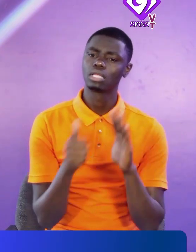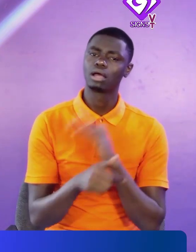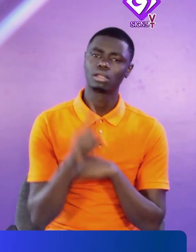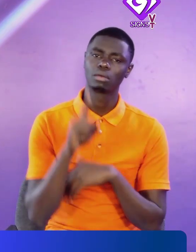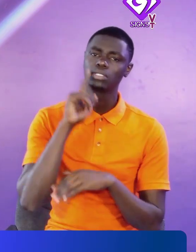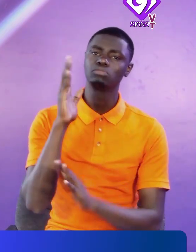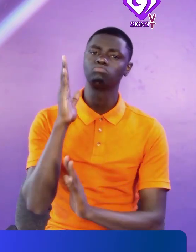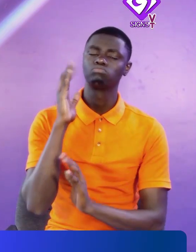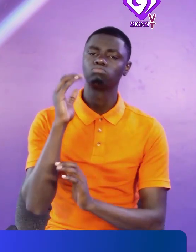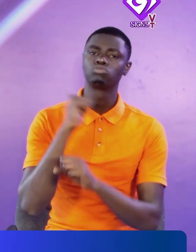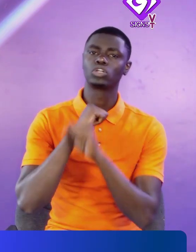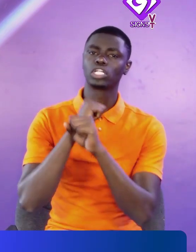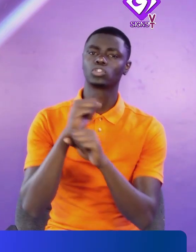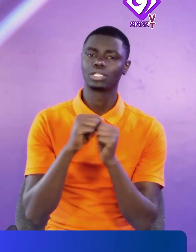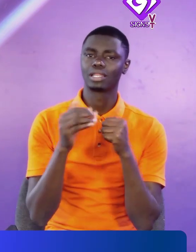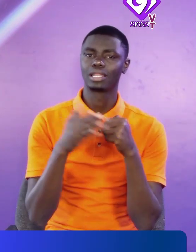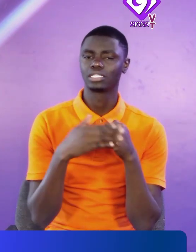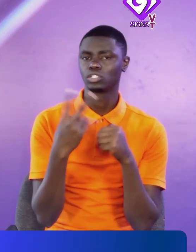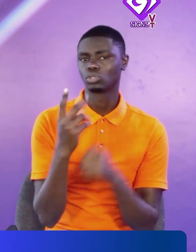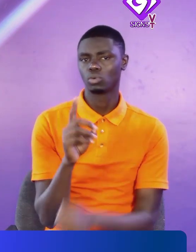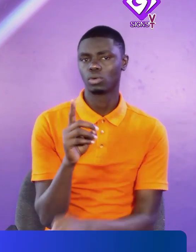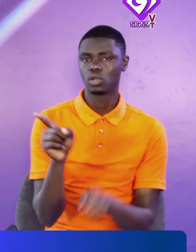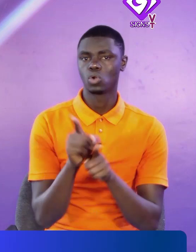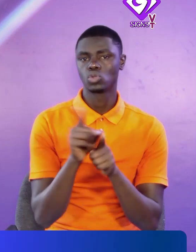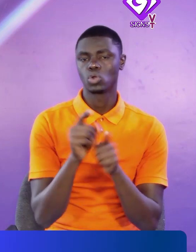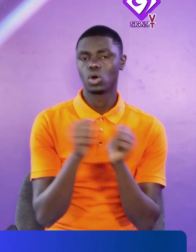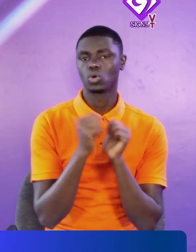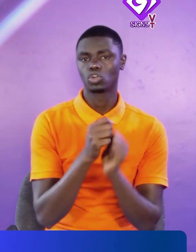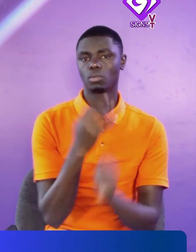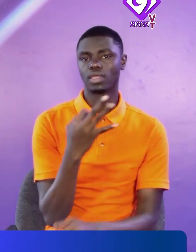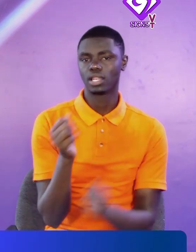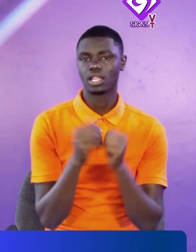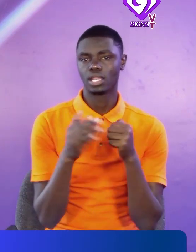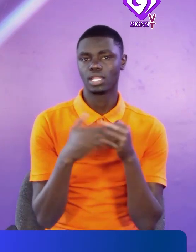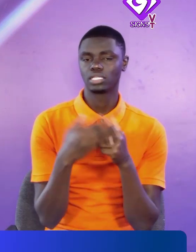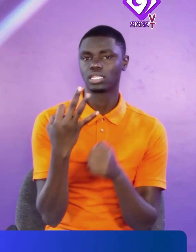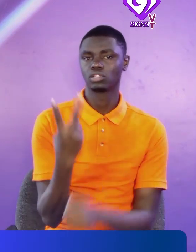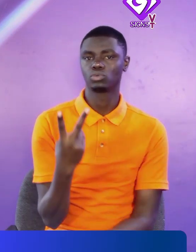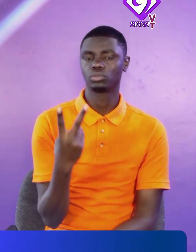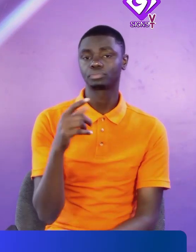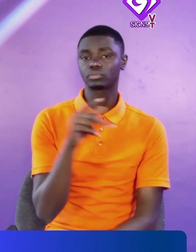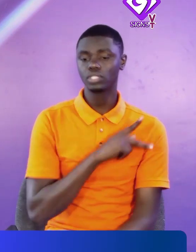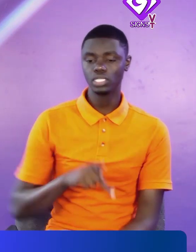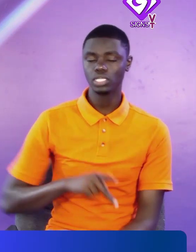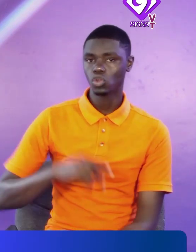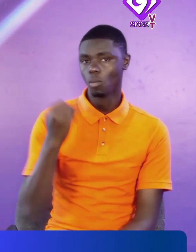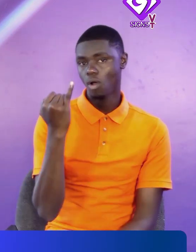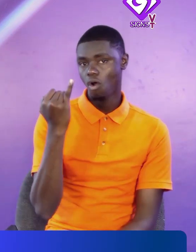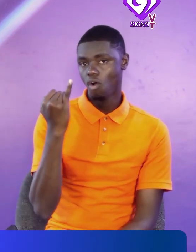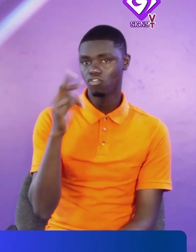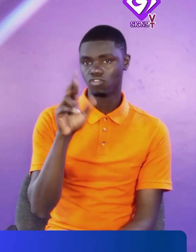in 1921, and on October 3rd, 1932, the Kingdom of Iraq was